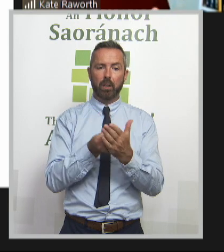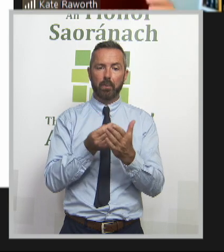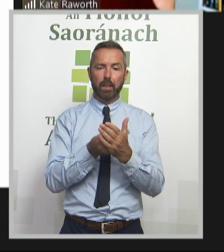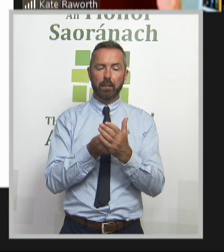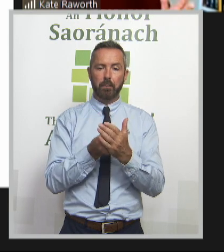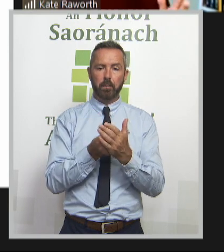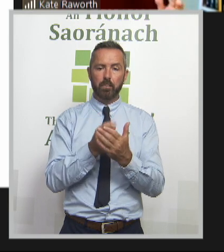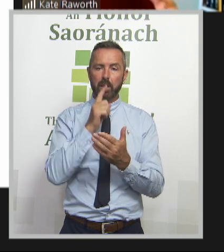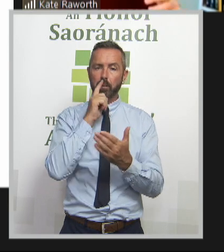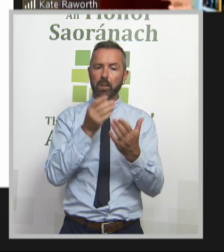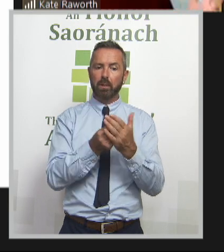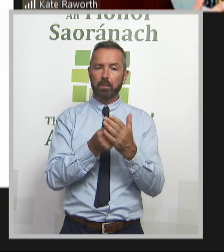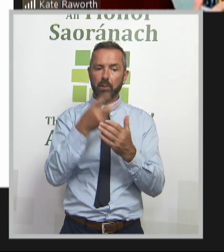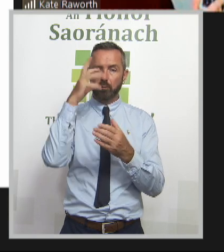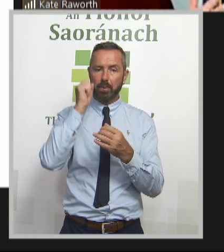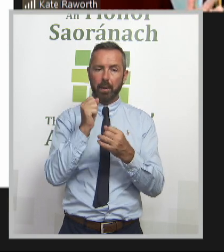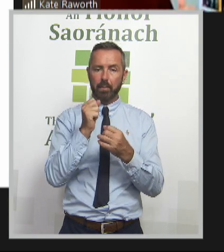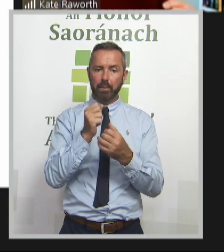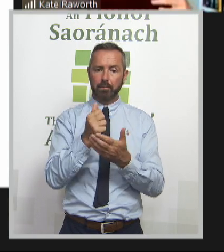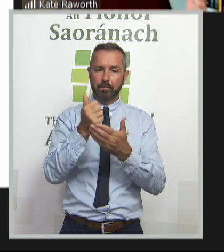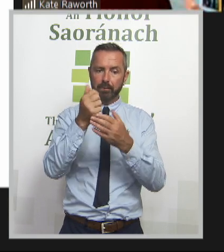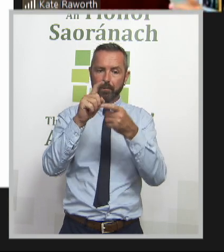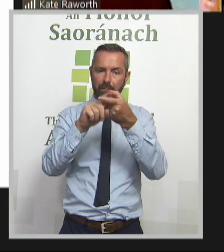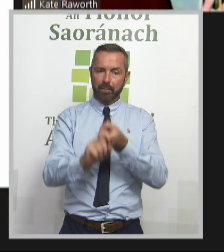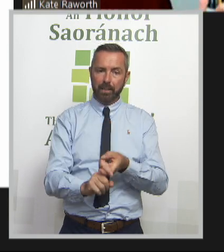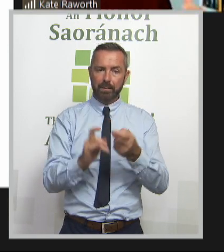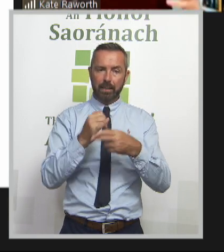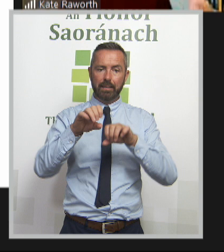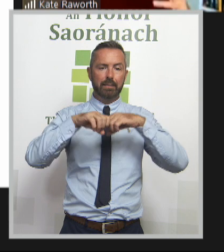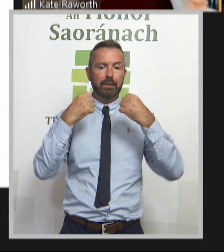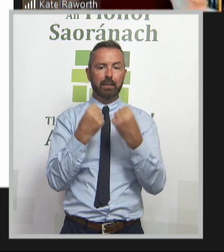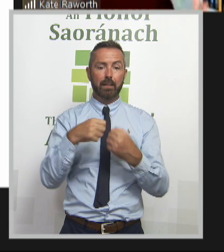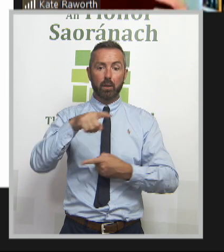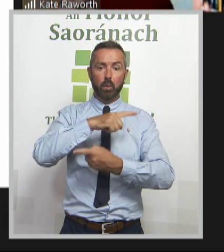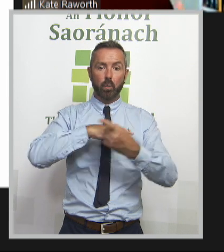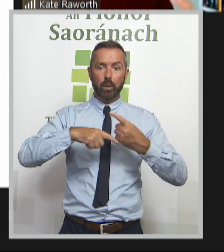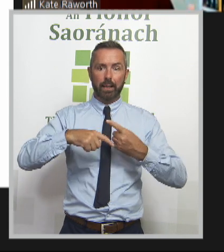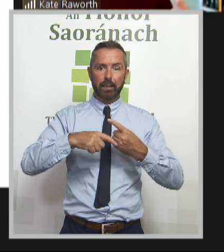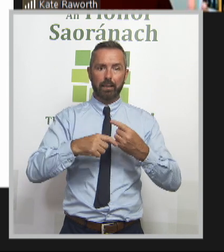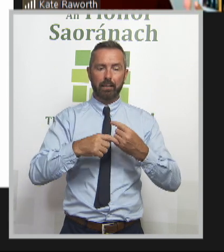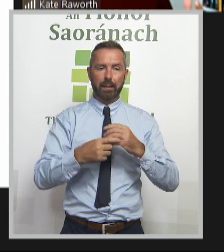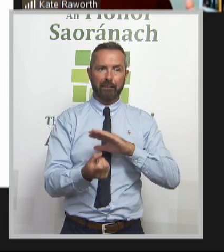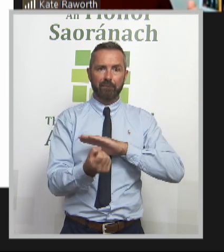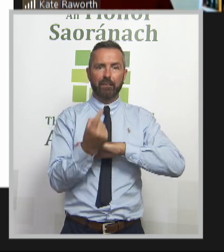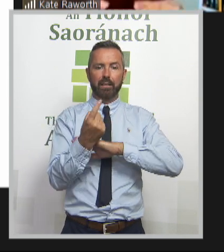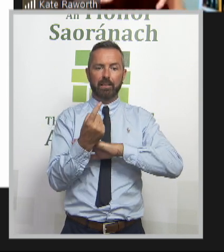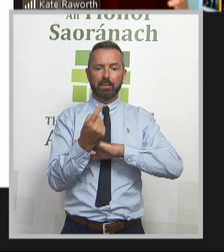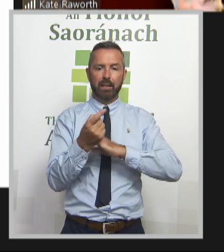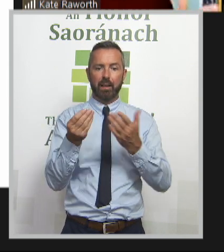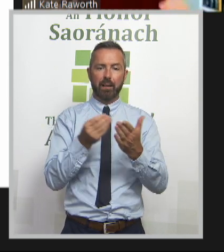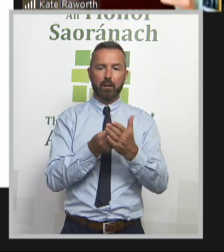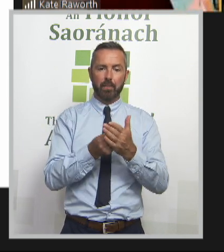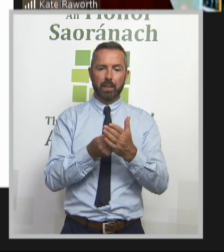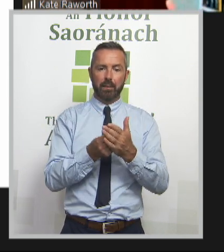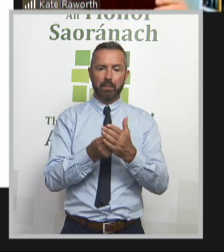economy, it's always, remember, is embedded in society. It's a social construct. We invented how we provide these things, and it's embedded